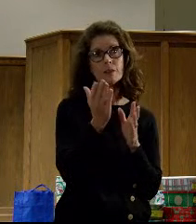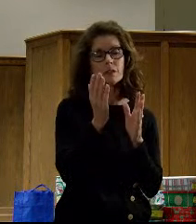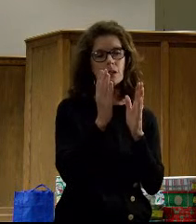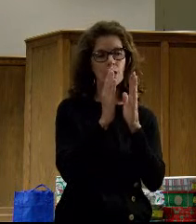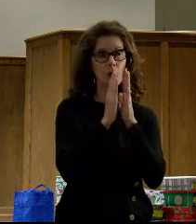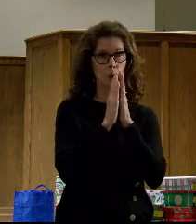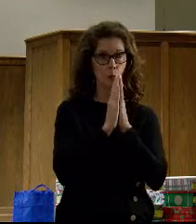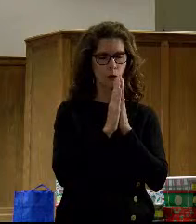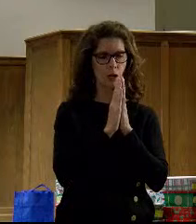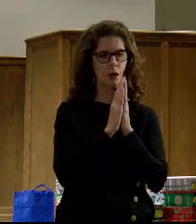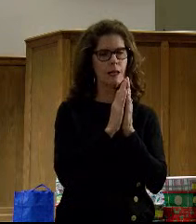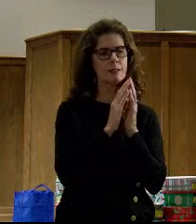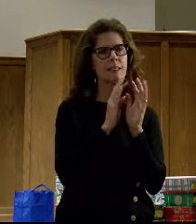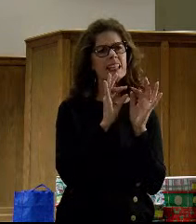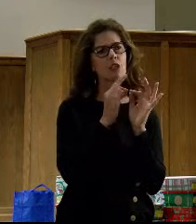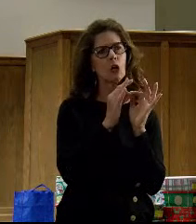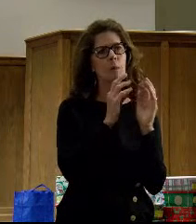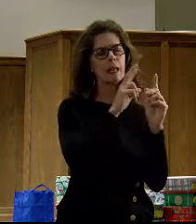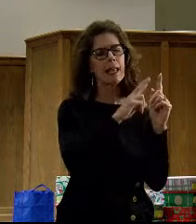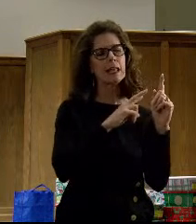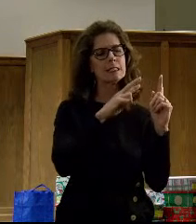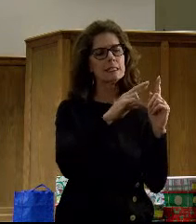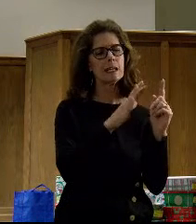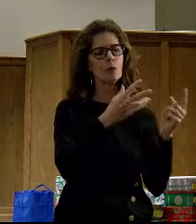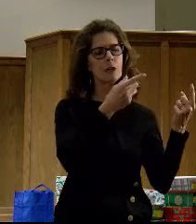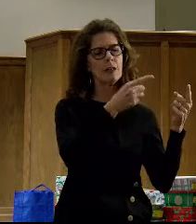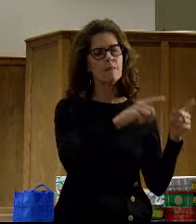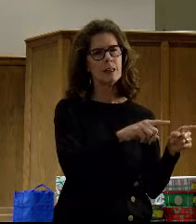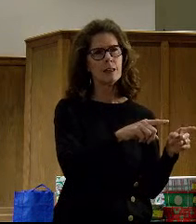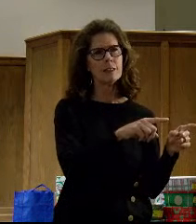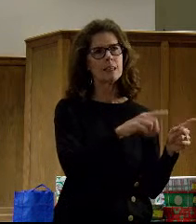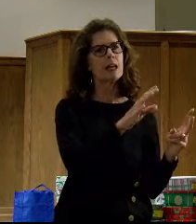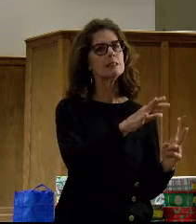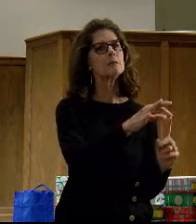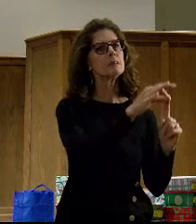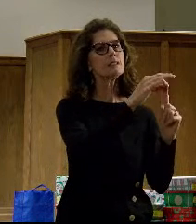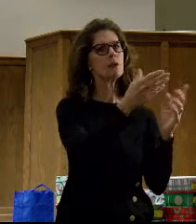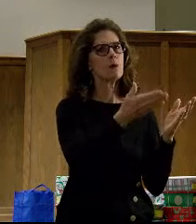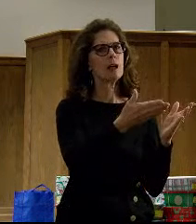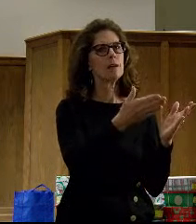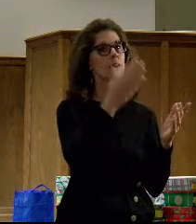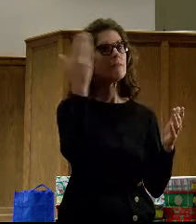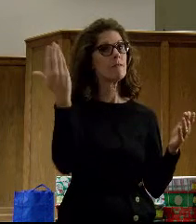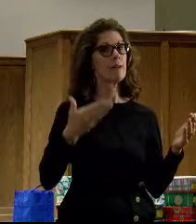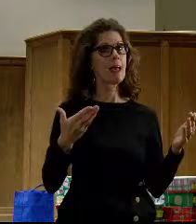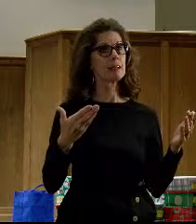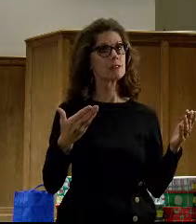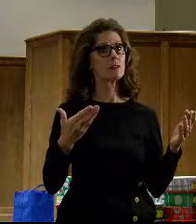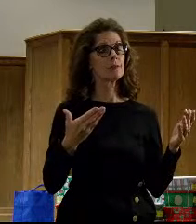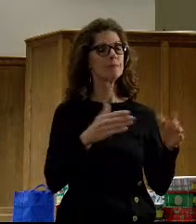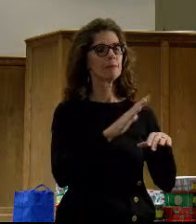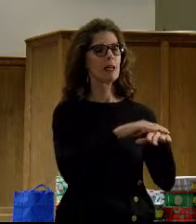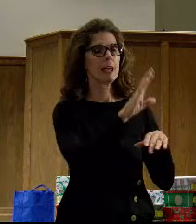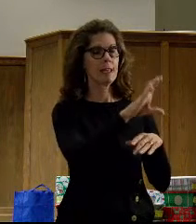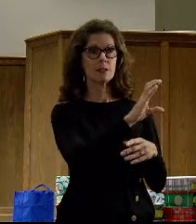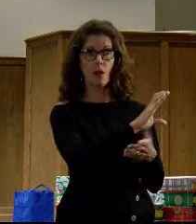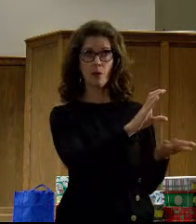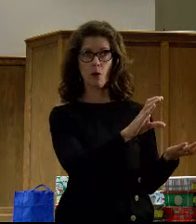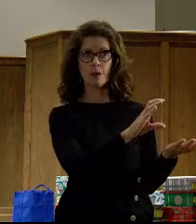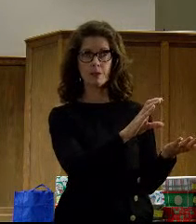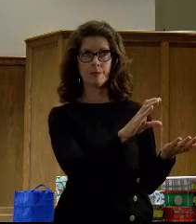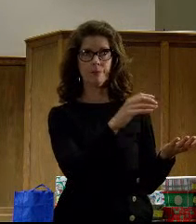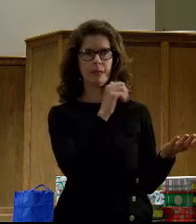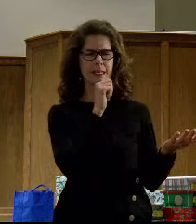very particular way. The facts of the matter are, he's on the cross, he's suffering, and the pain